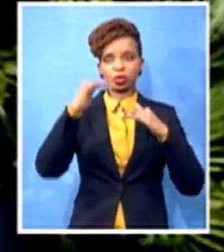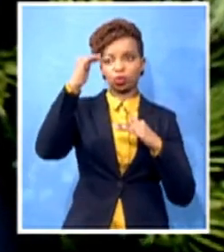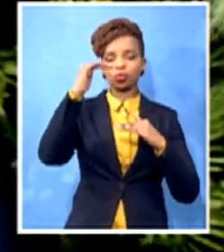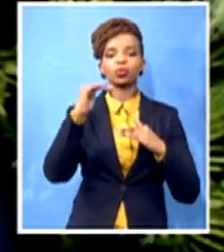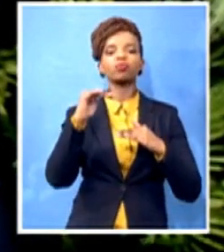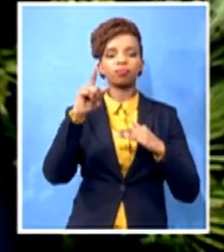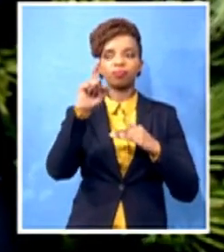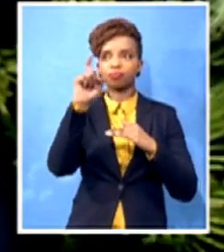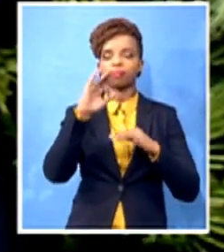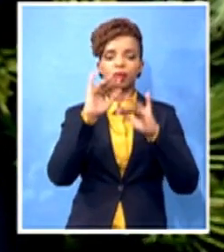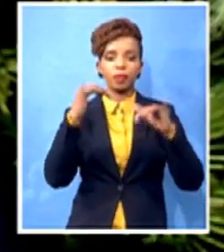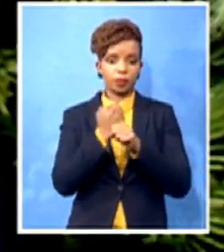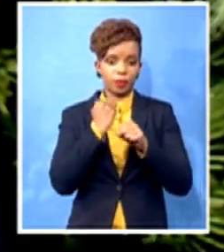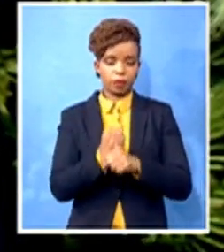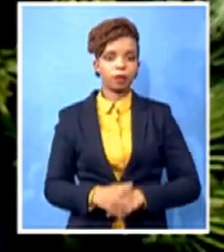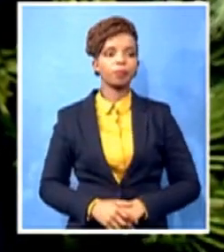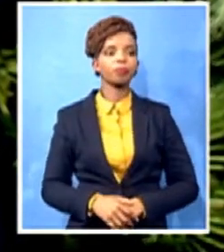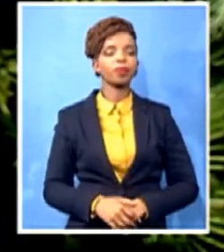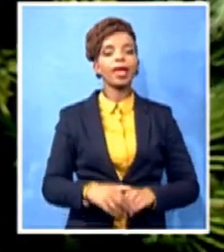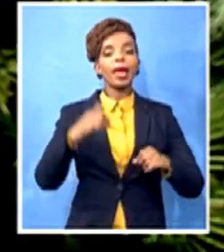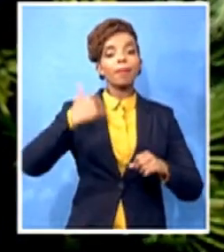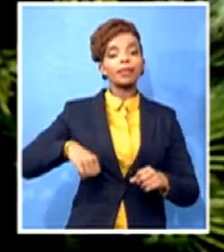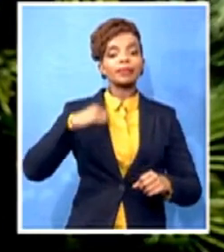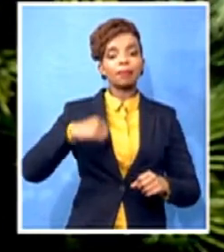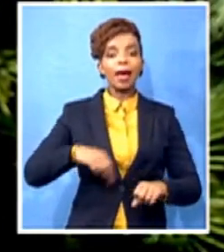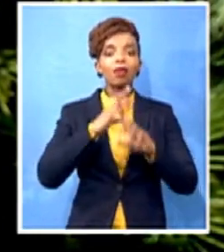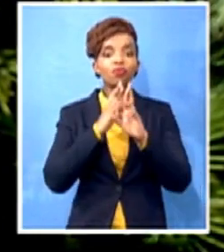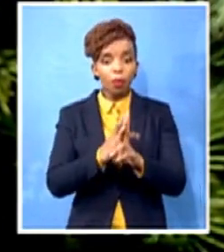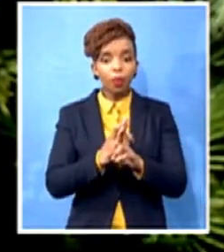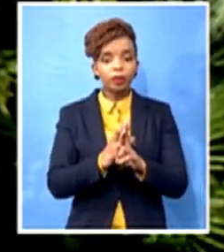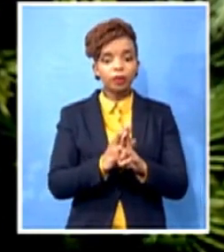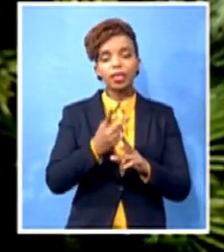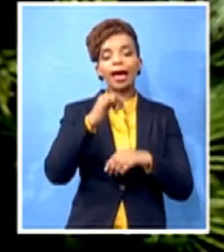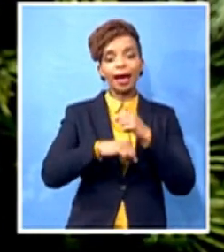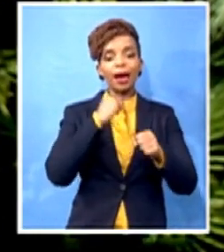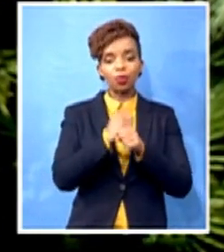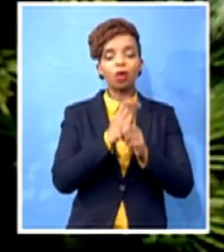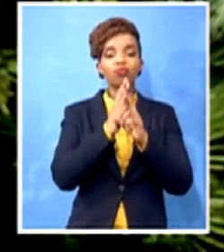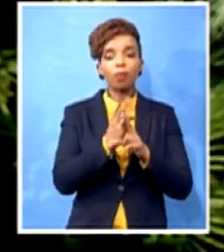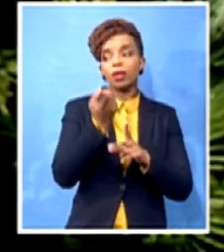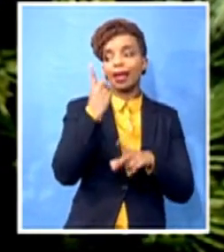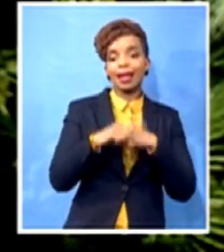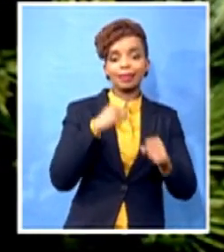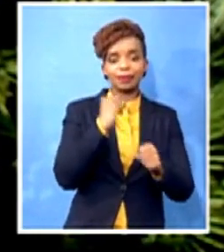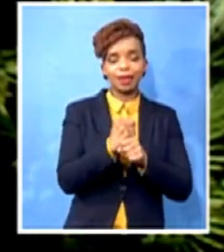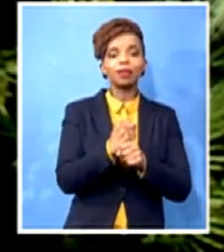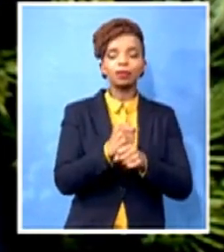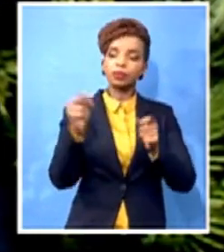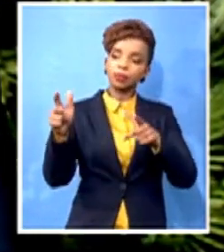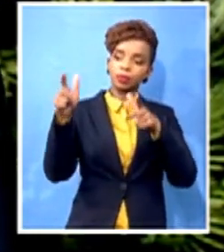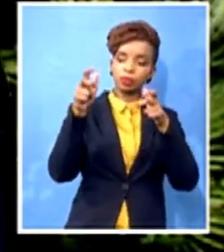report from last year, the municipality admits to a huge number of challenges.